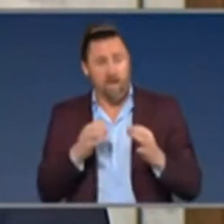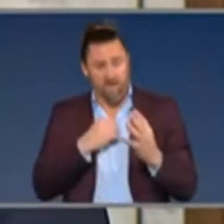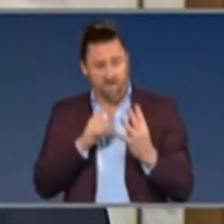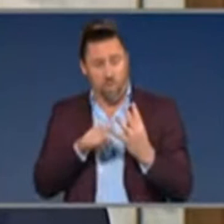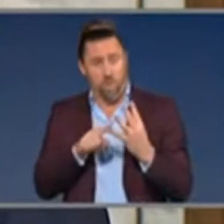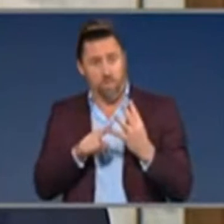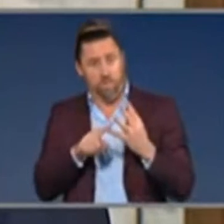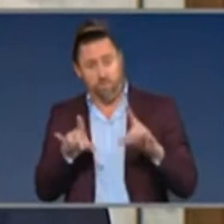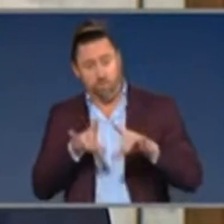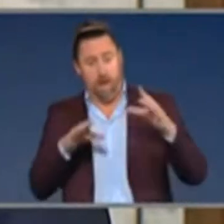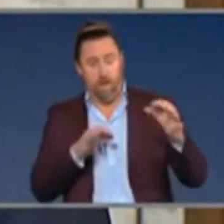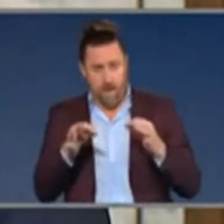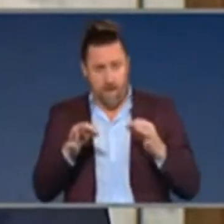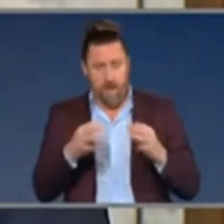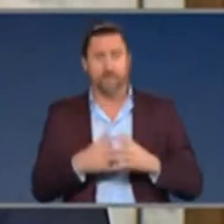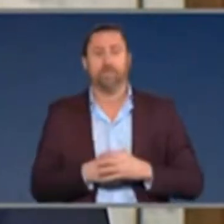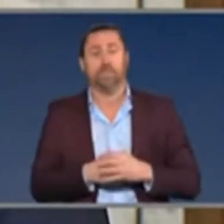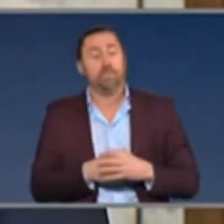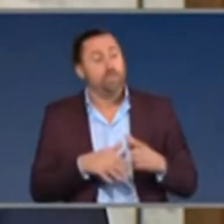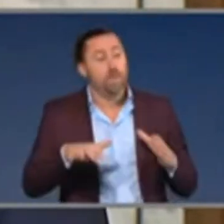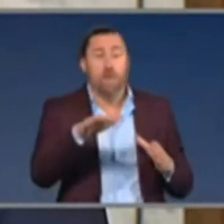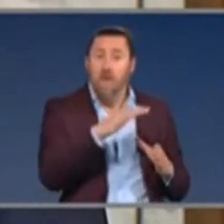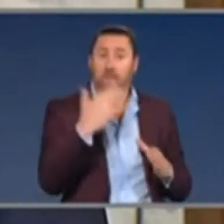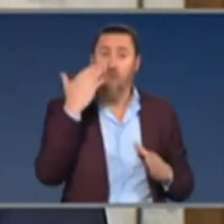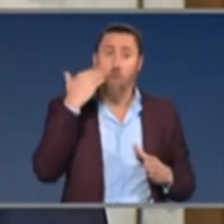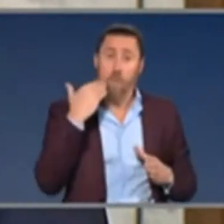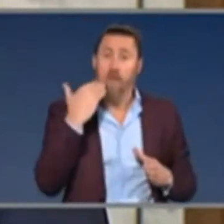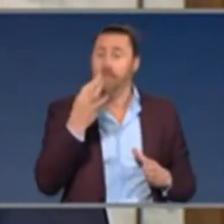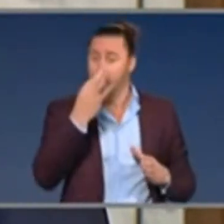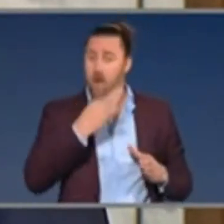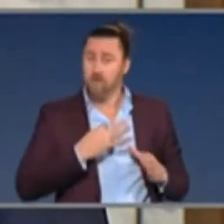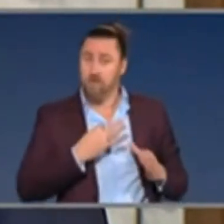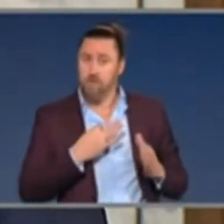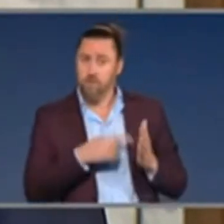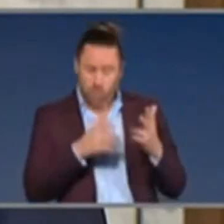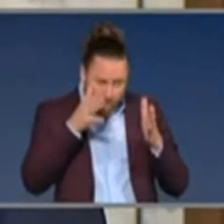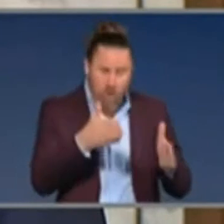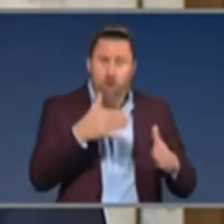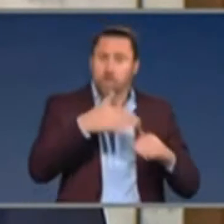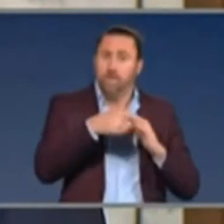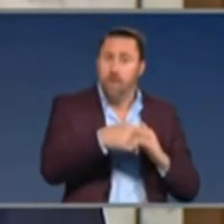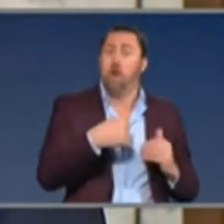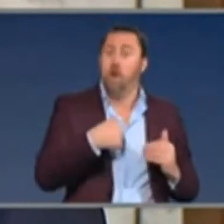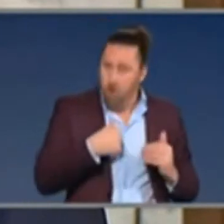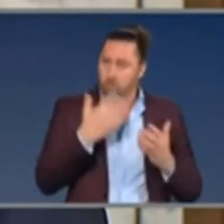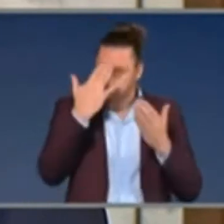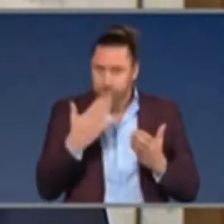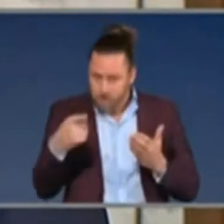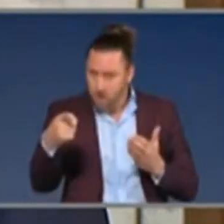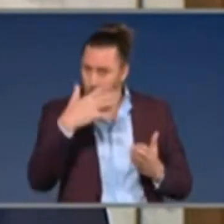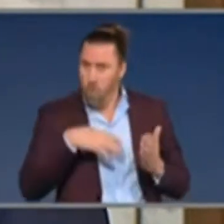well. But our senior women have asked that we do more work on that, and I respect the request that they have